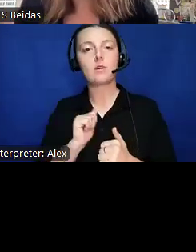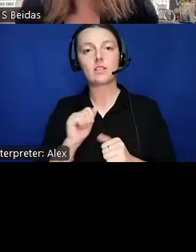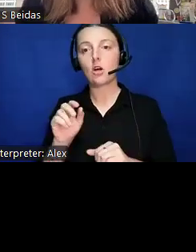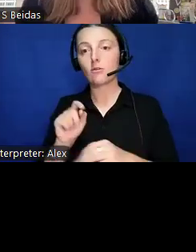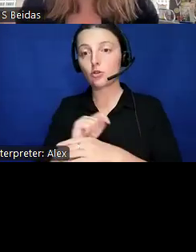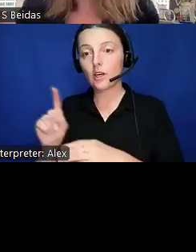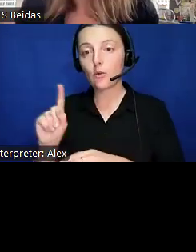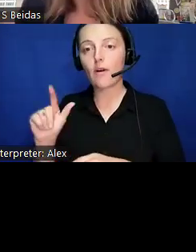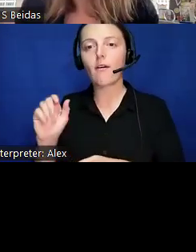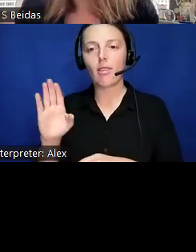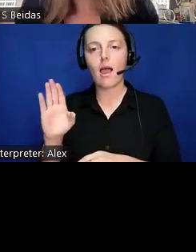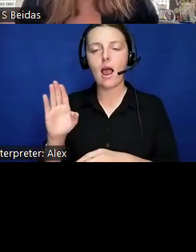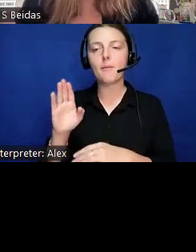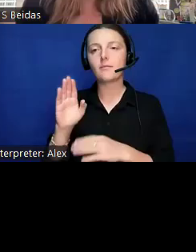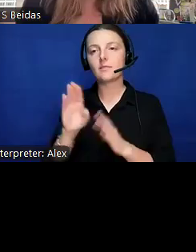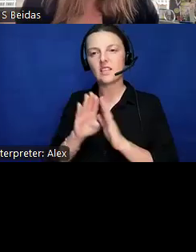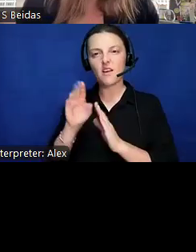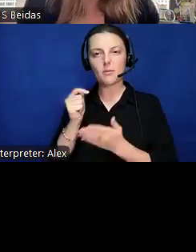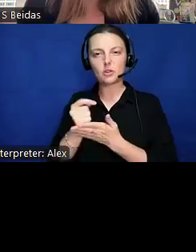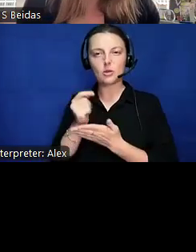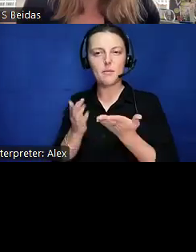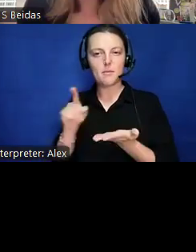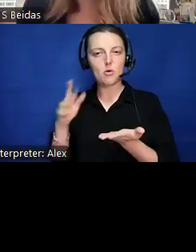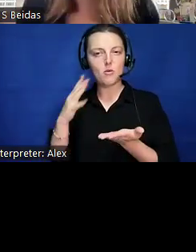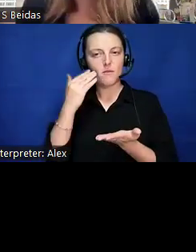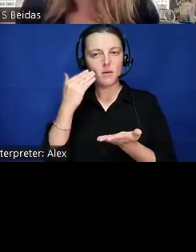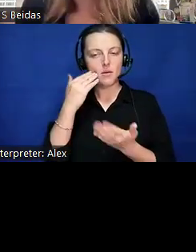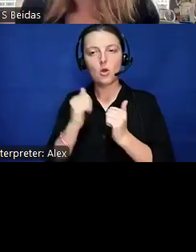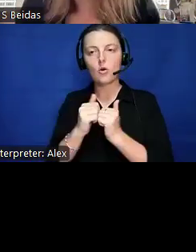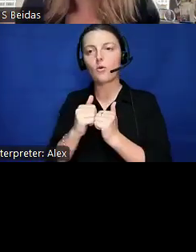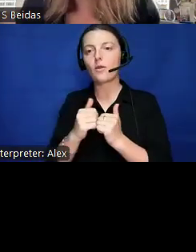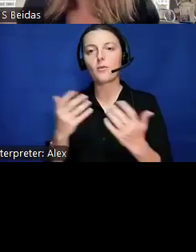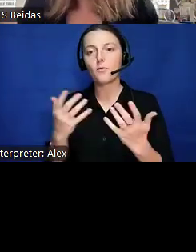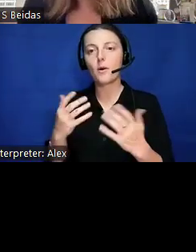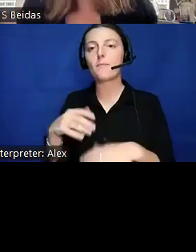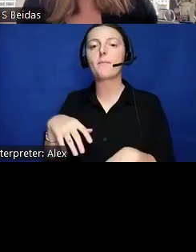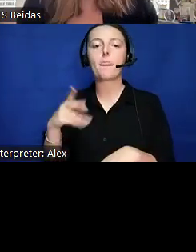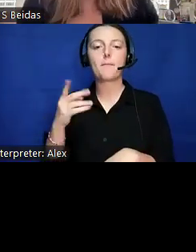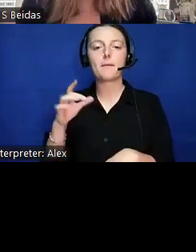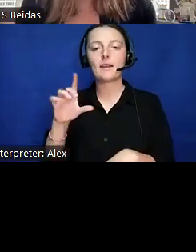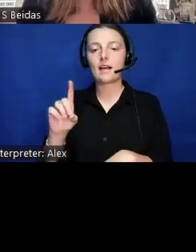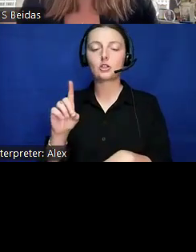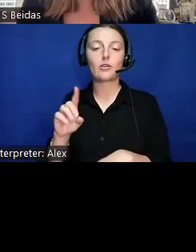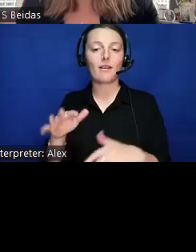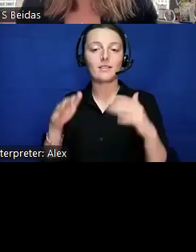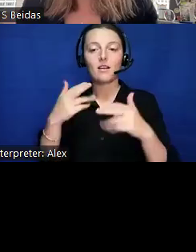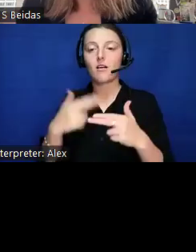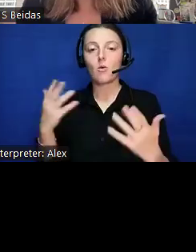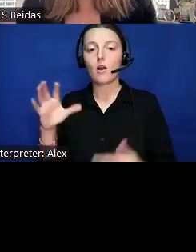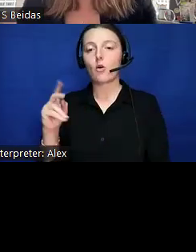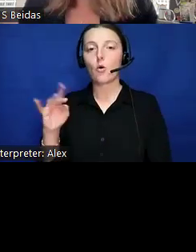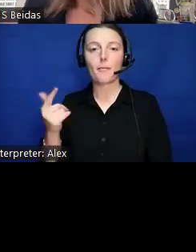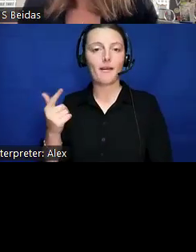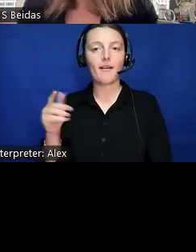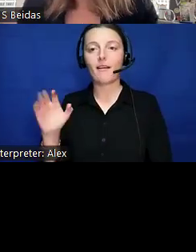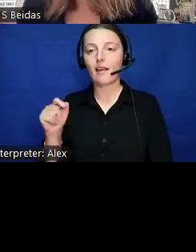lab that developed a treatment that you all may be familiar with for pediatric anxiety. It's called the coping cat. And while I was in that